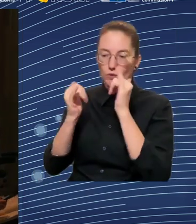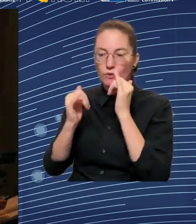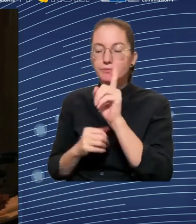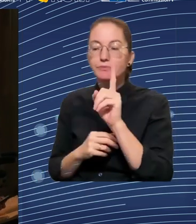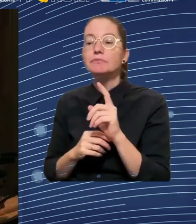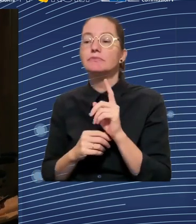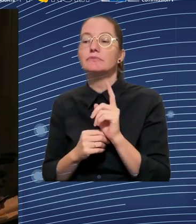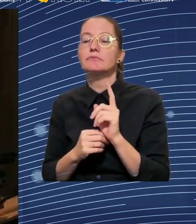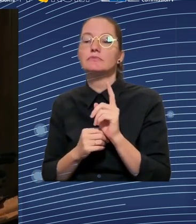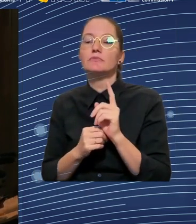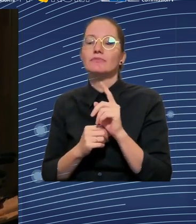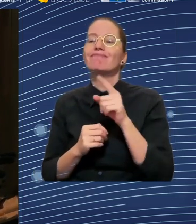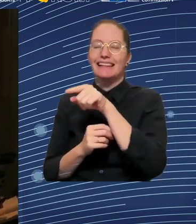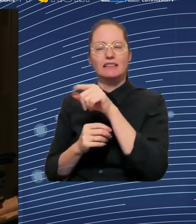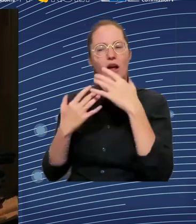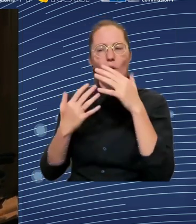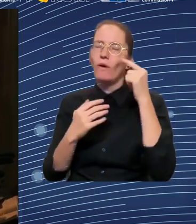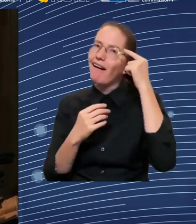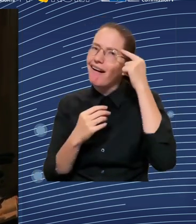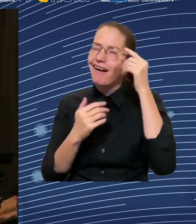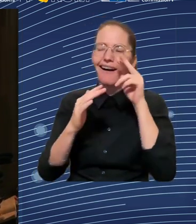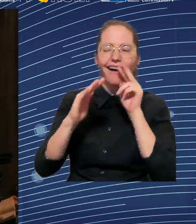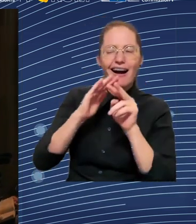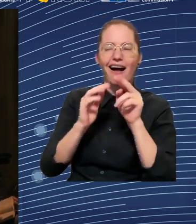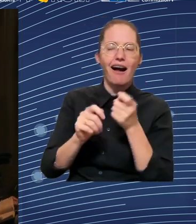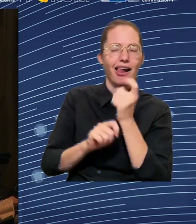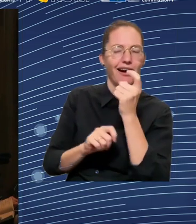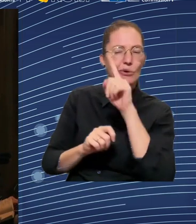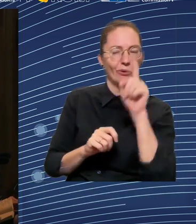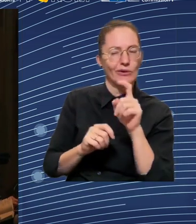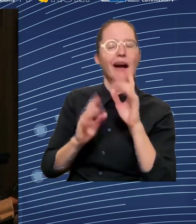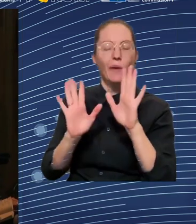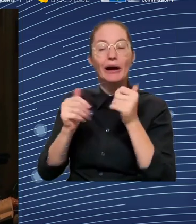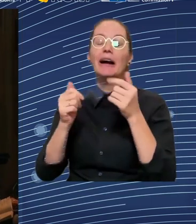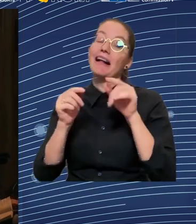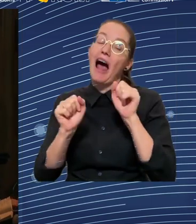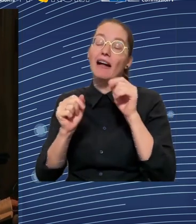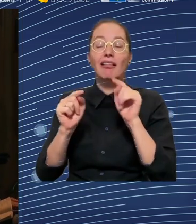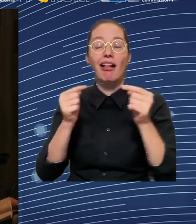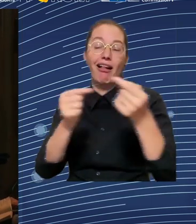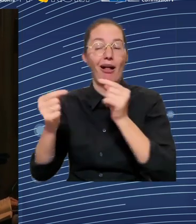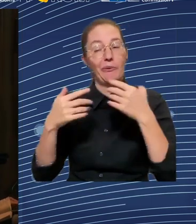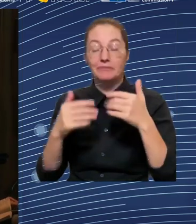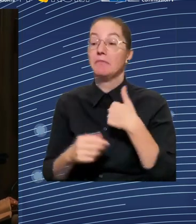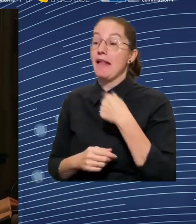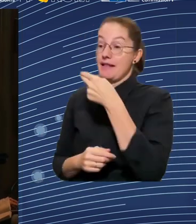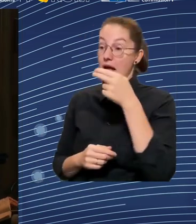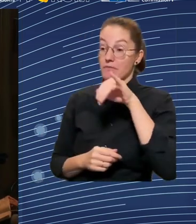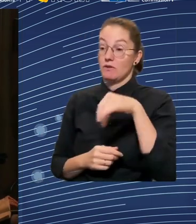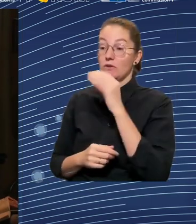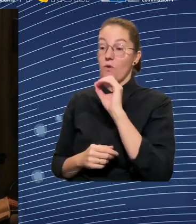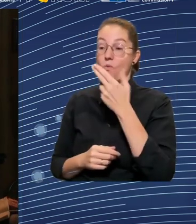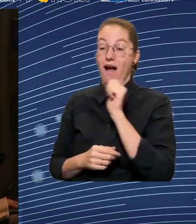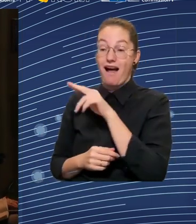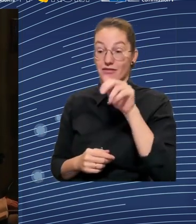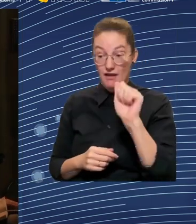Isn't this contradicting to the union of quality, equality principles? Because to my knowledge, we don't live in a binary world,